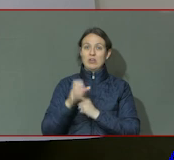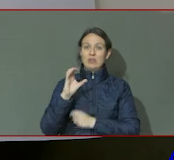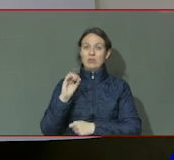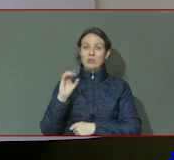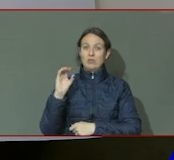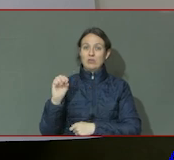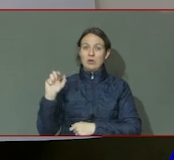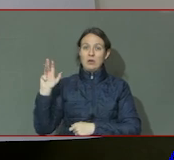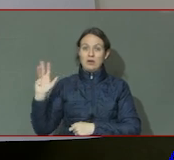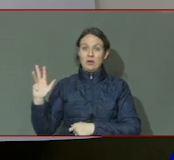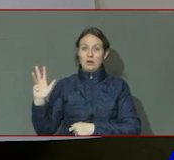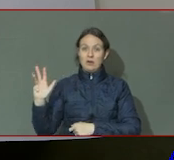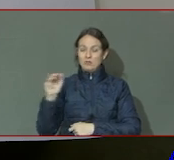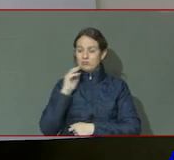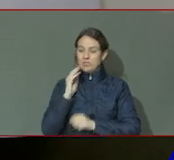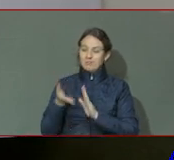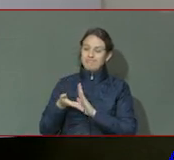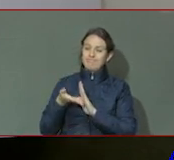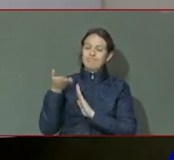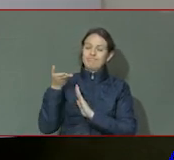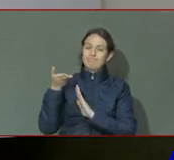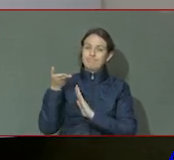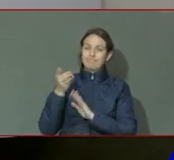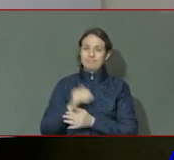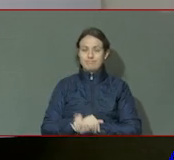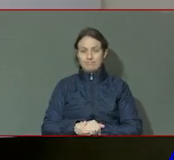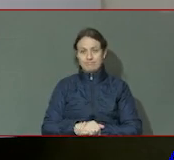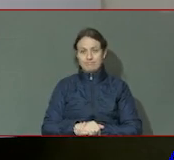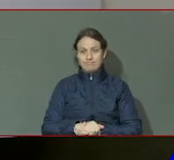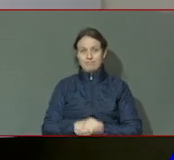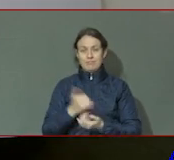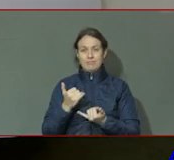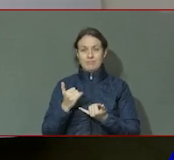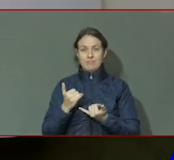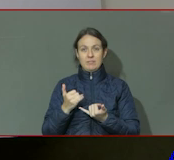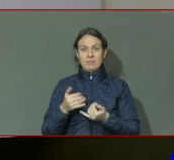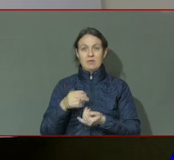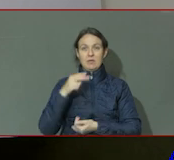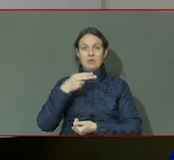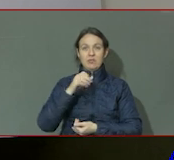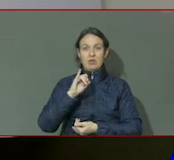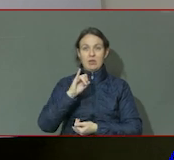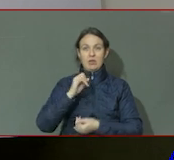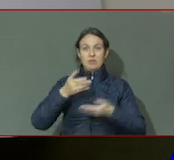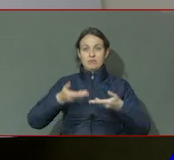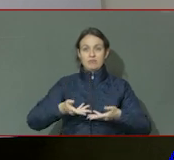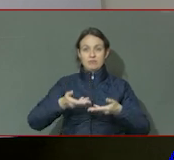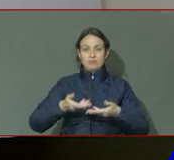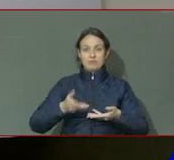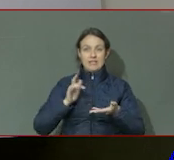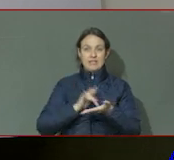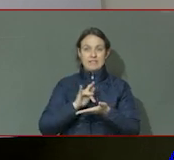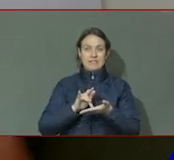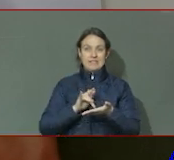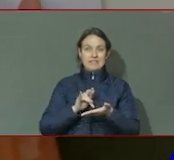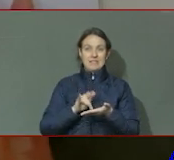0.09. So it increased. Okay, calculate the mass of HI present at the new